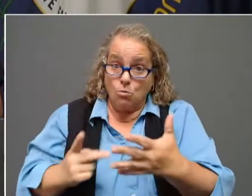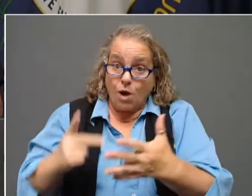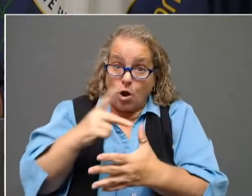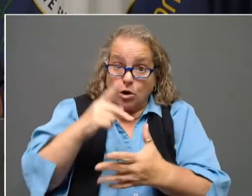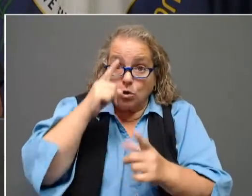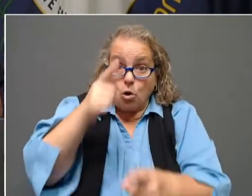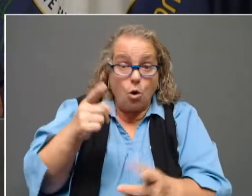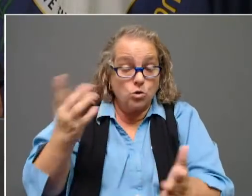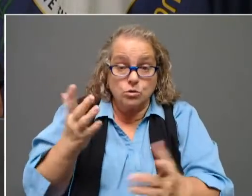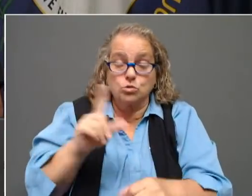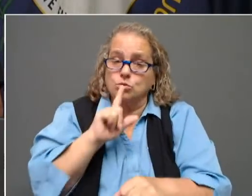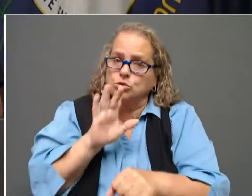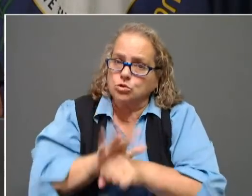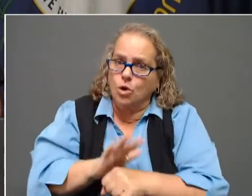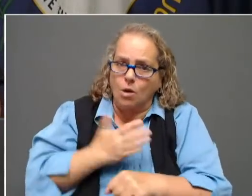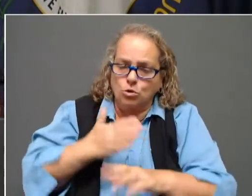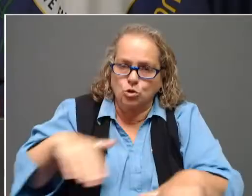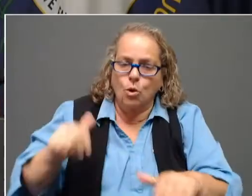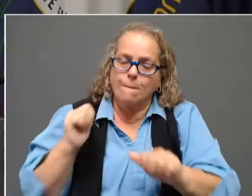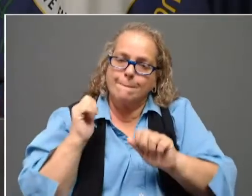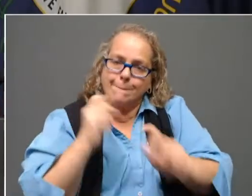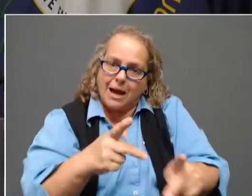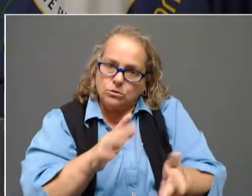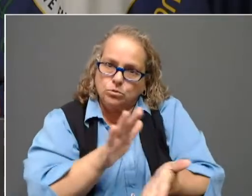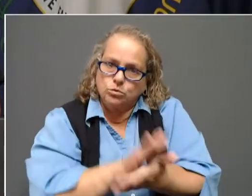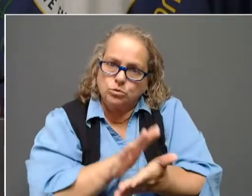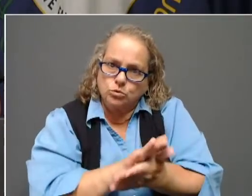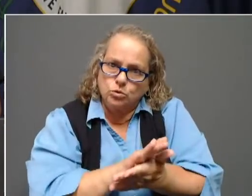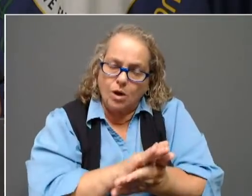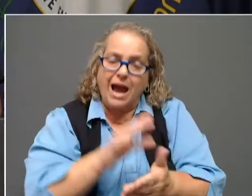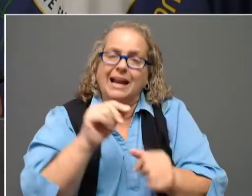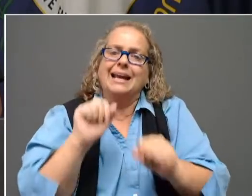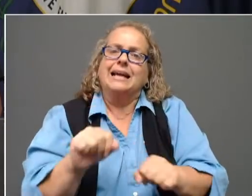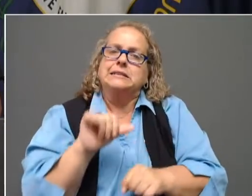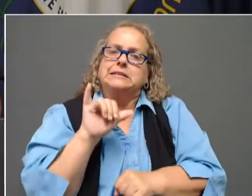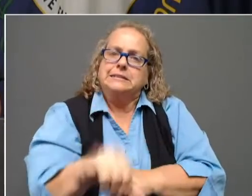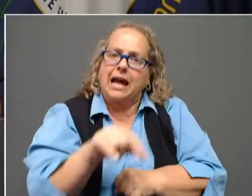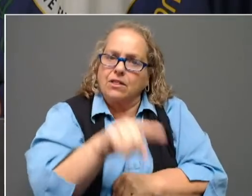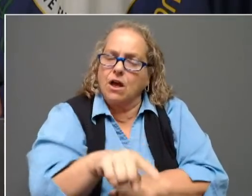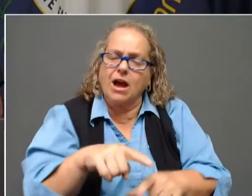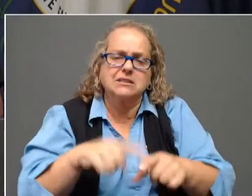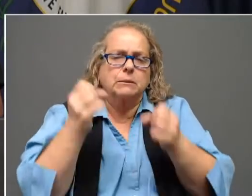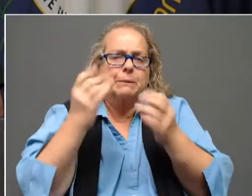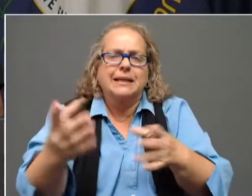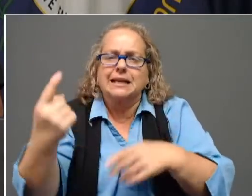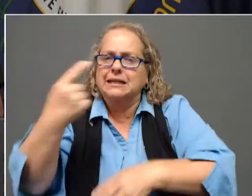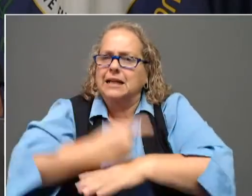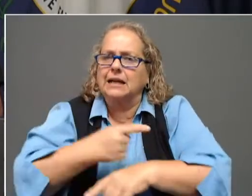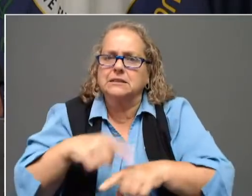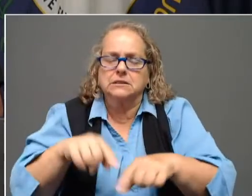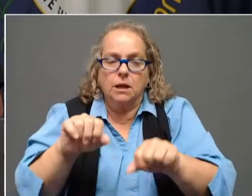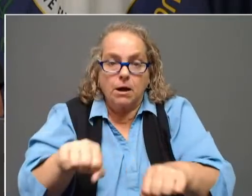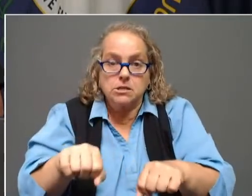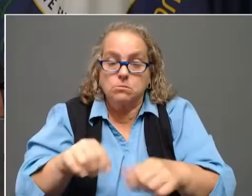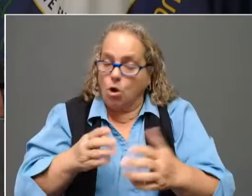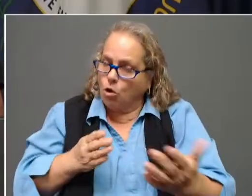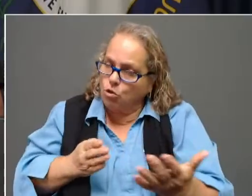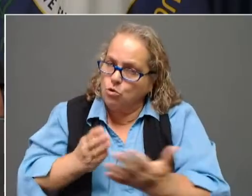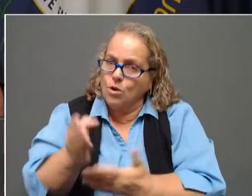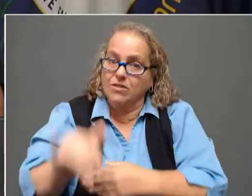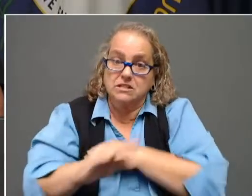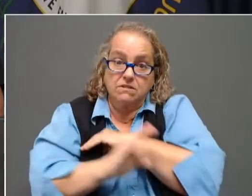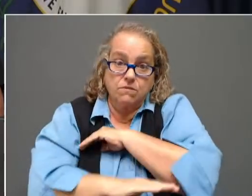our children return to school and are able to stay there for as many days as possible throughout this fall and the remainder